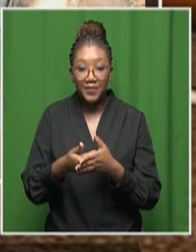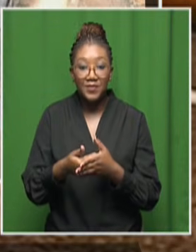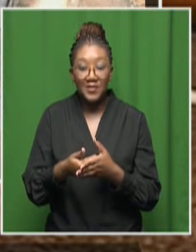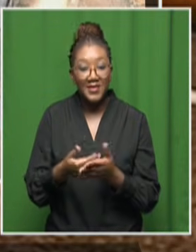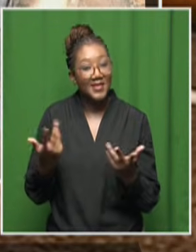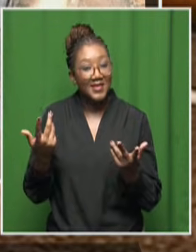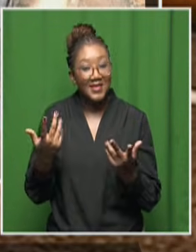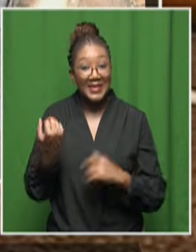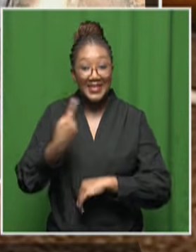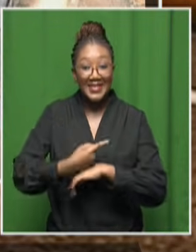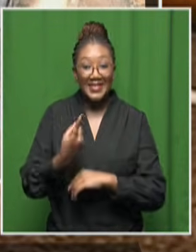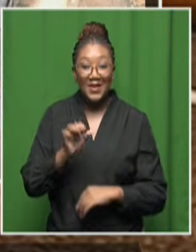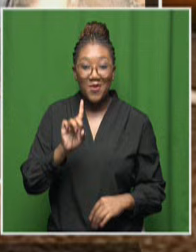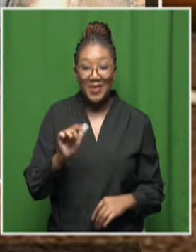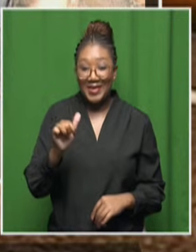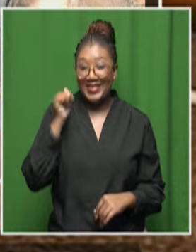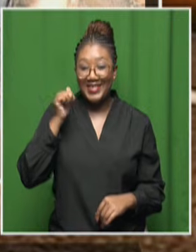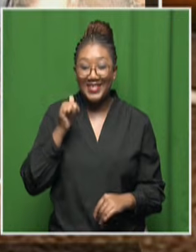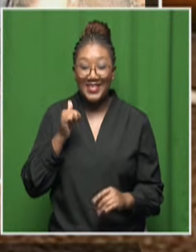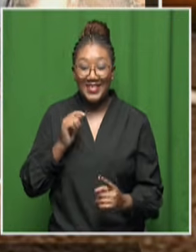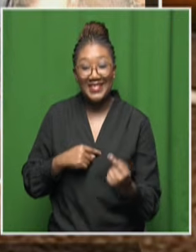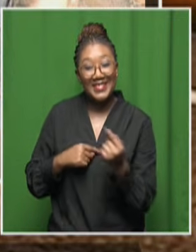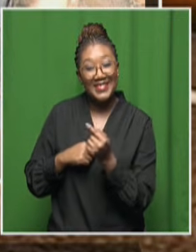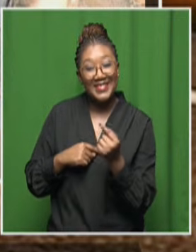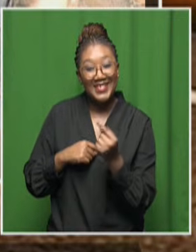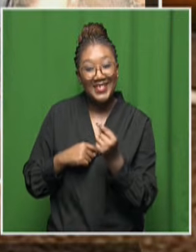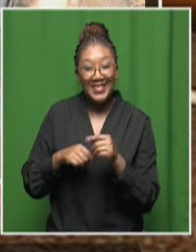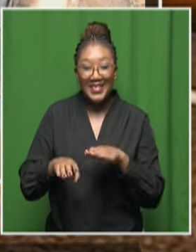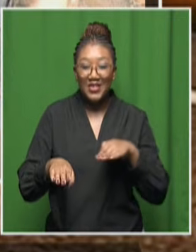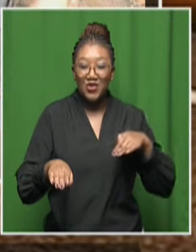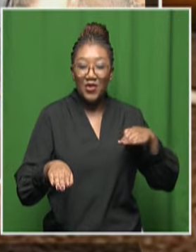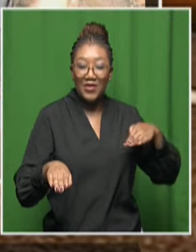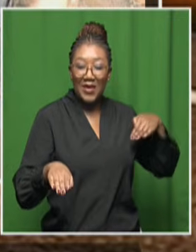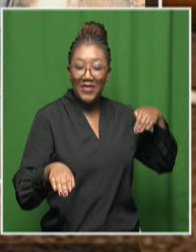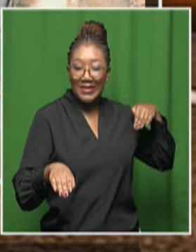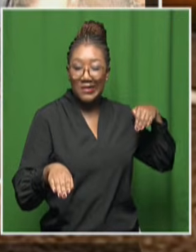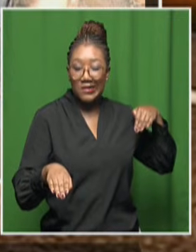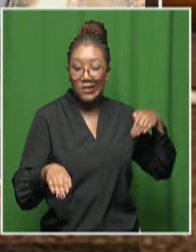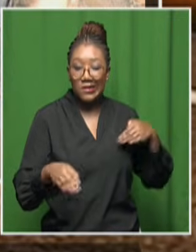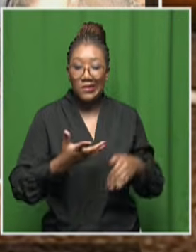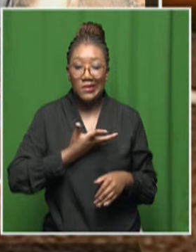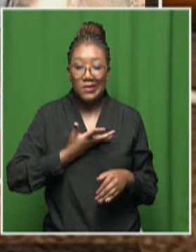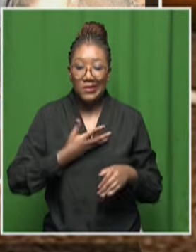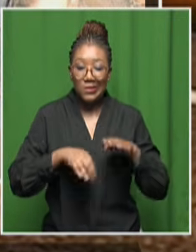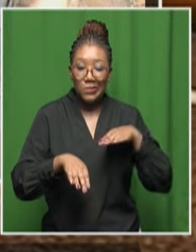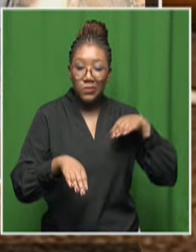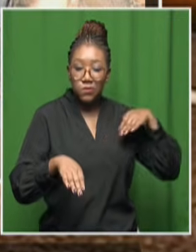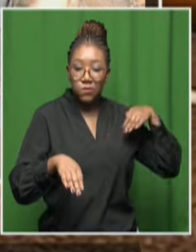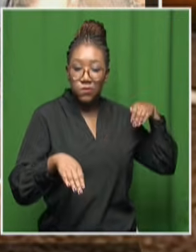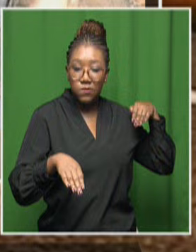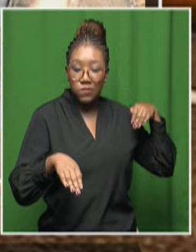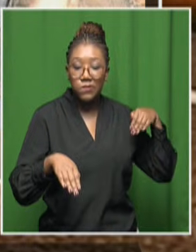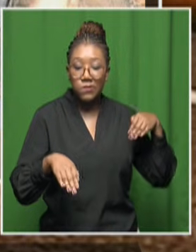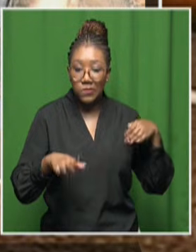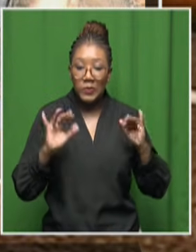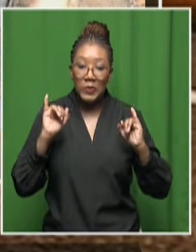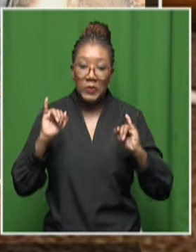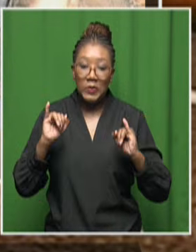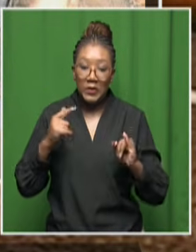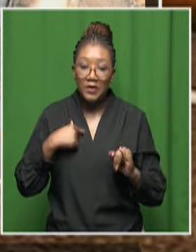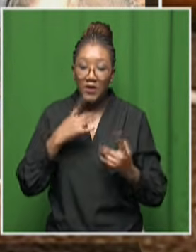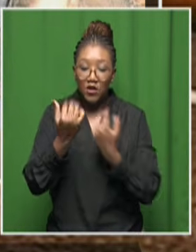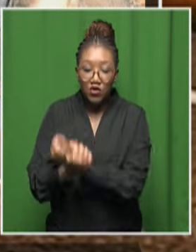Well, day one, yesterday, that's what we saw. That's the backlog, the extent of just some of the backlog that forms up. Of course, it's a high volume route, lots